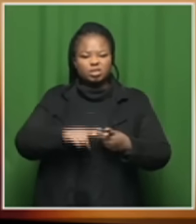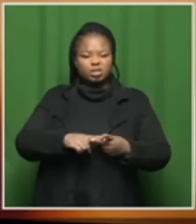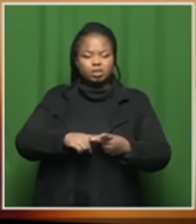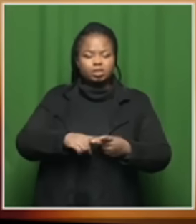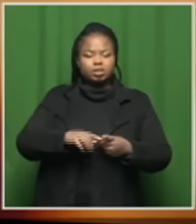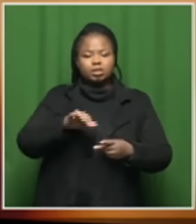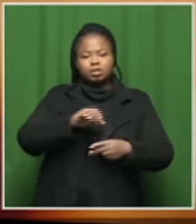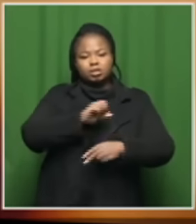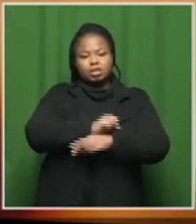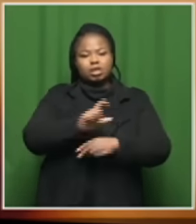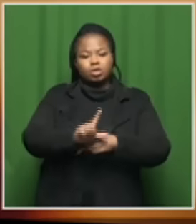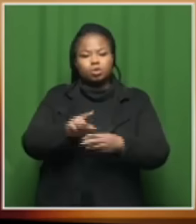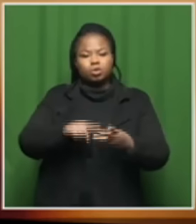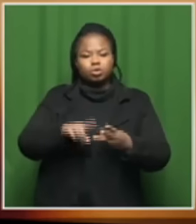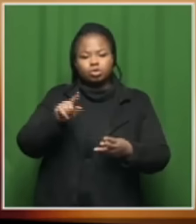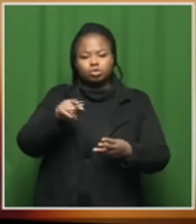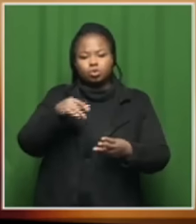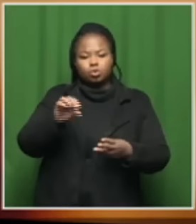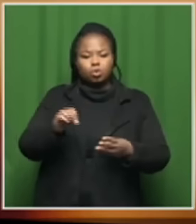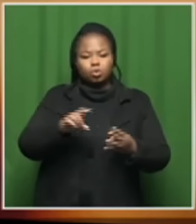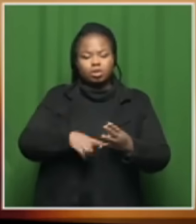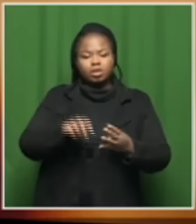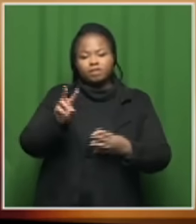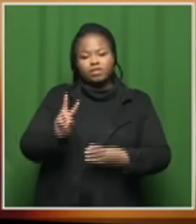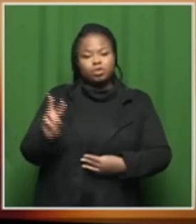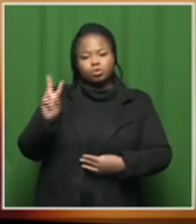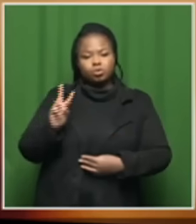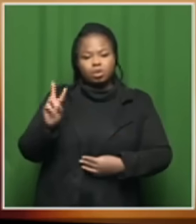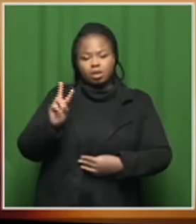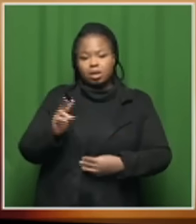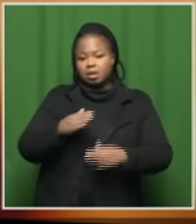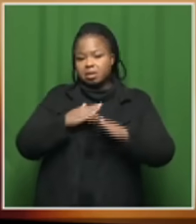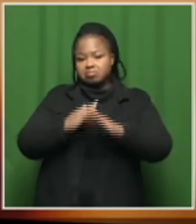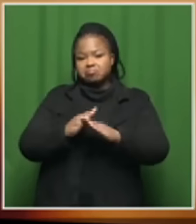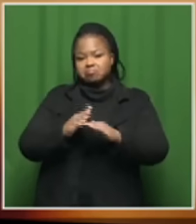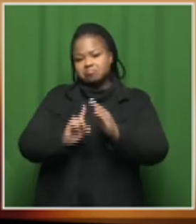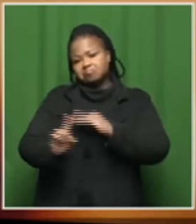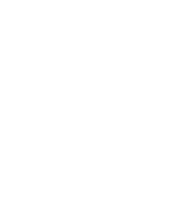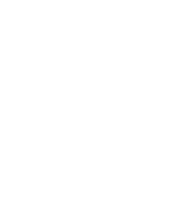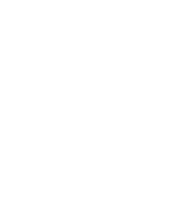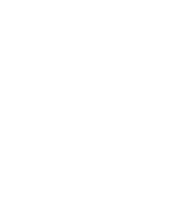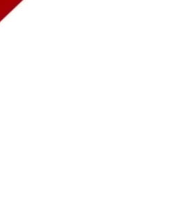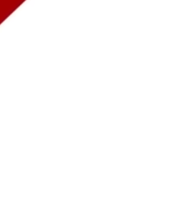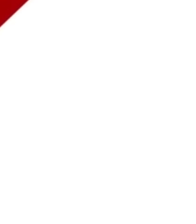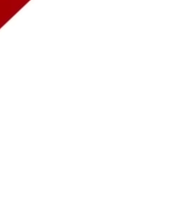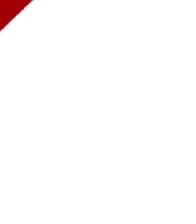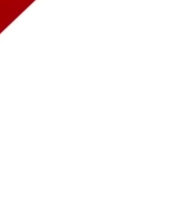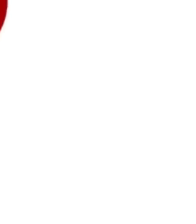Togo, Turkmenistan, and Venezuela. That's a wrap on the news here.